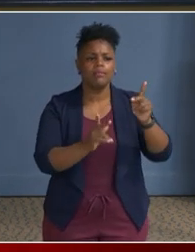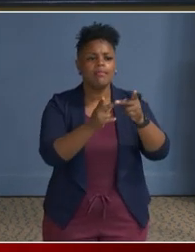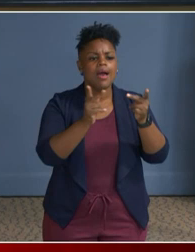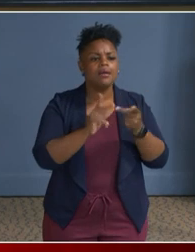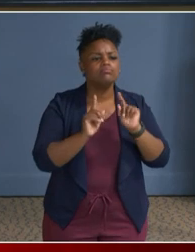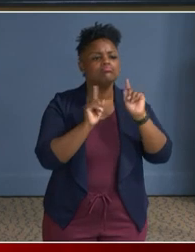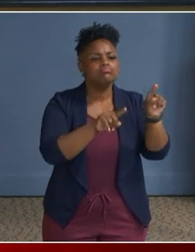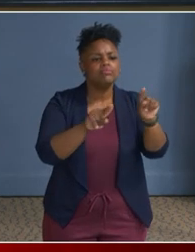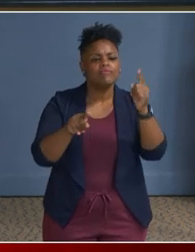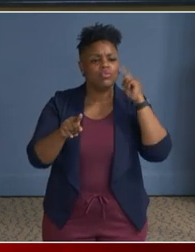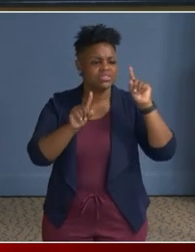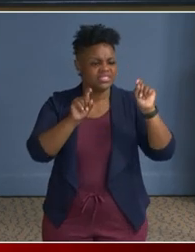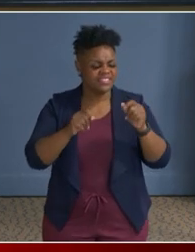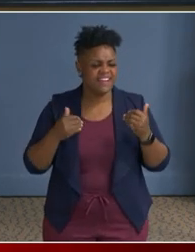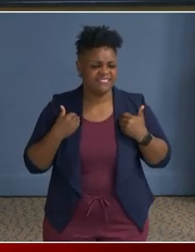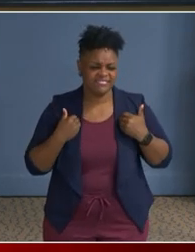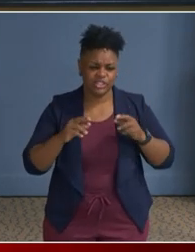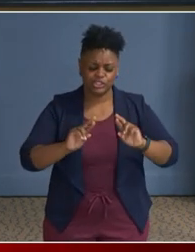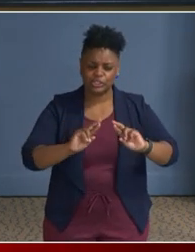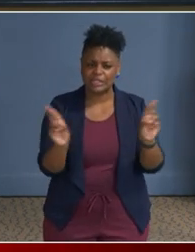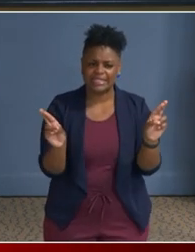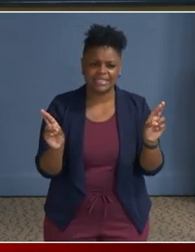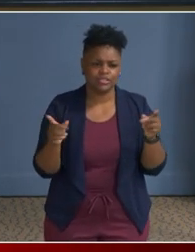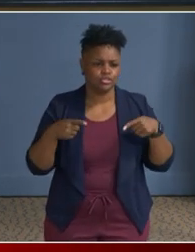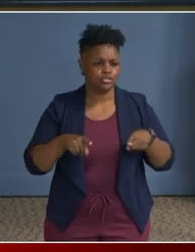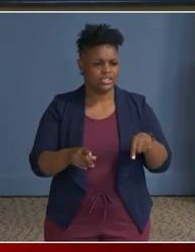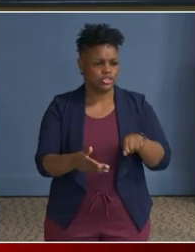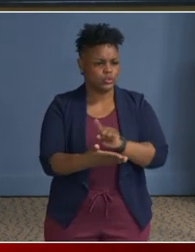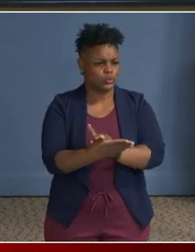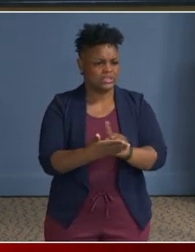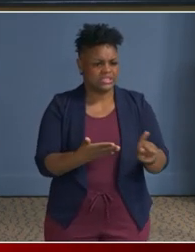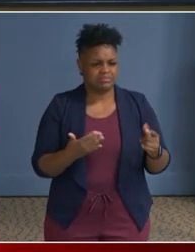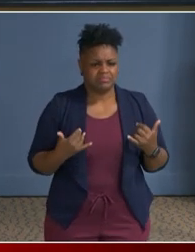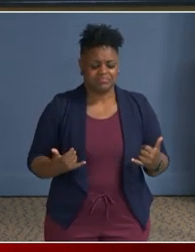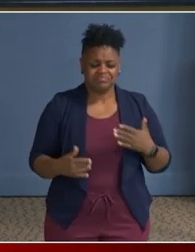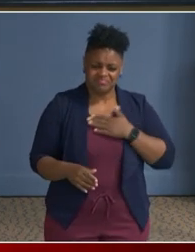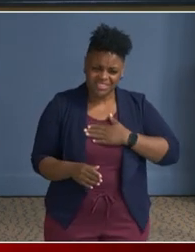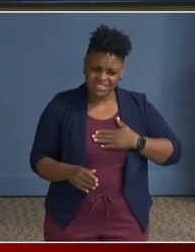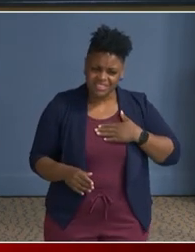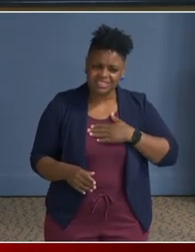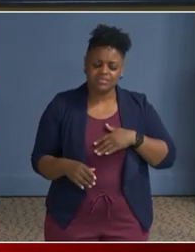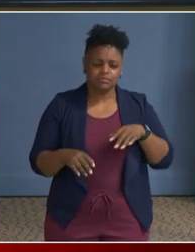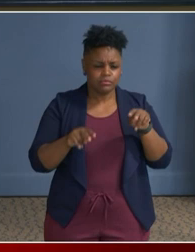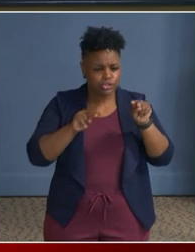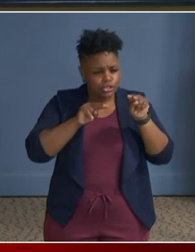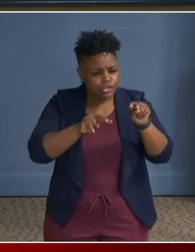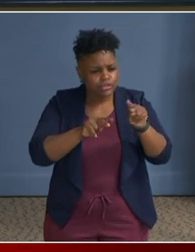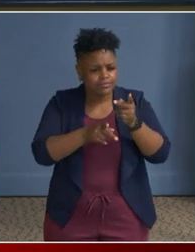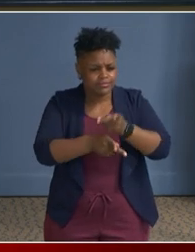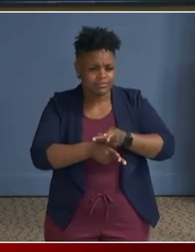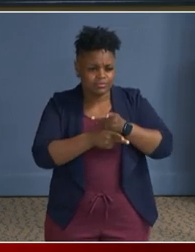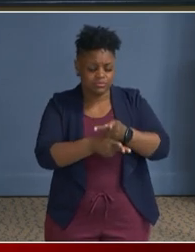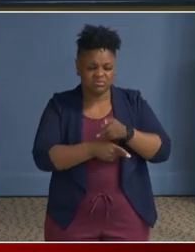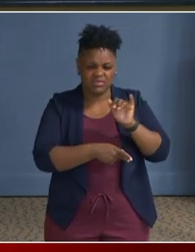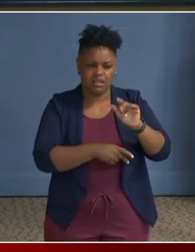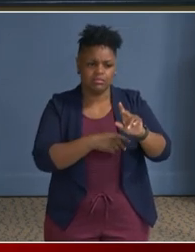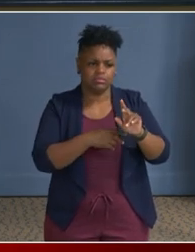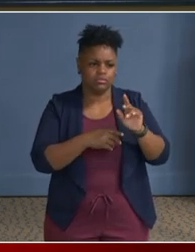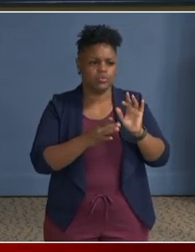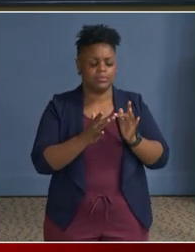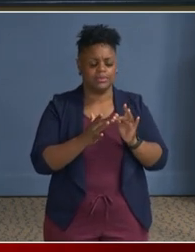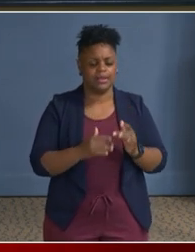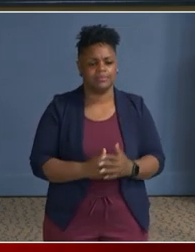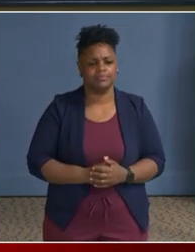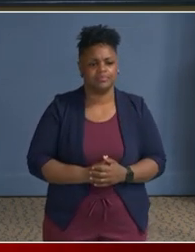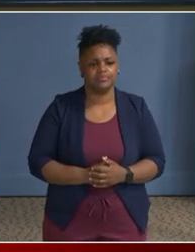site during this week. So please pay attention to coronavirus.dc.gov. And with